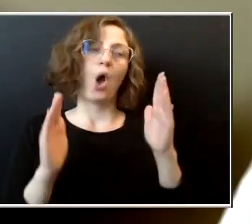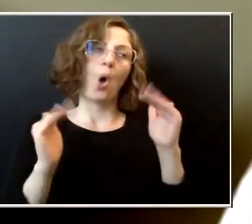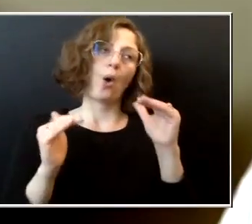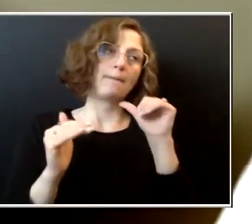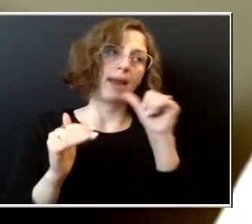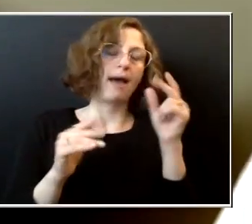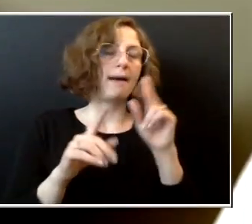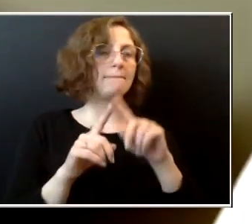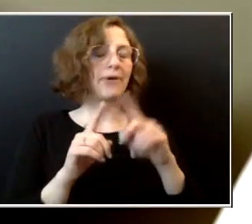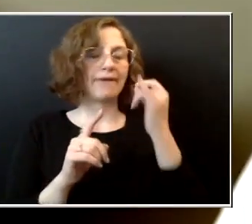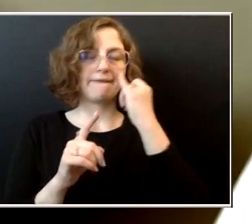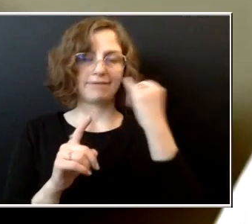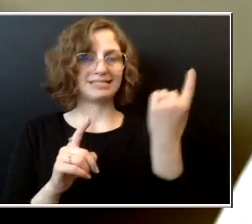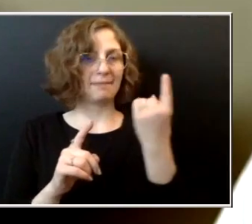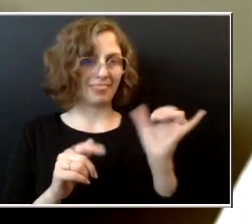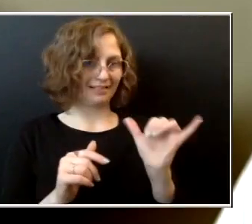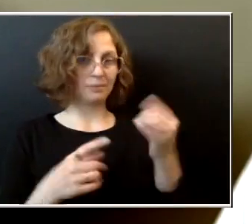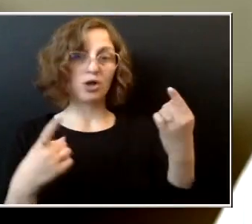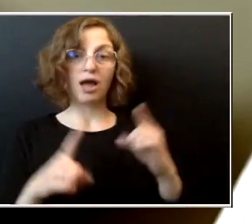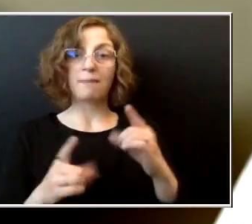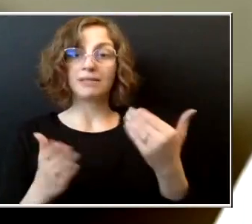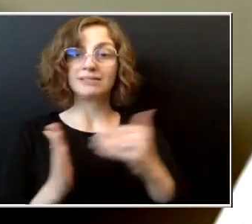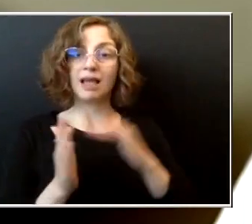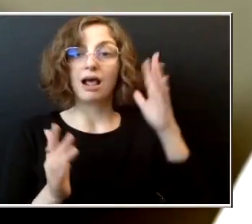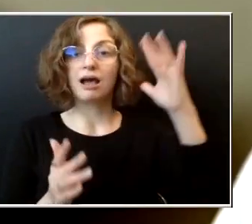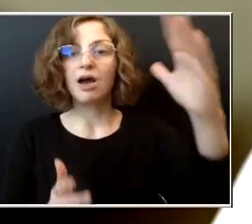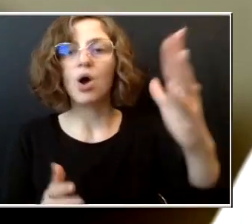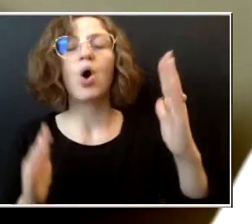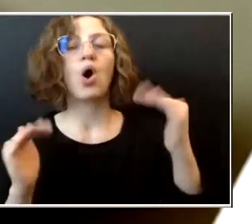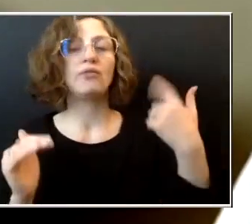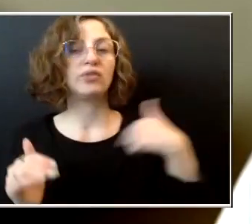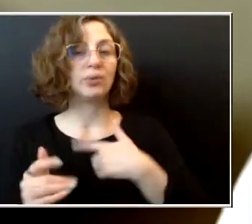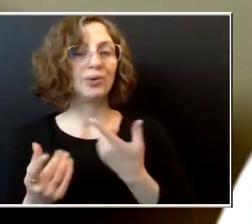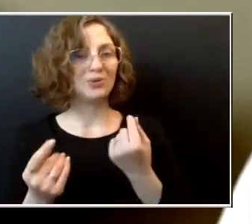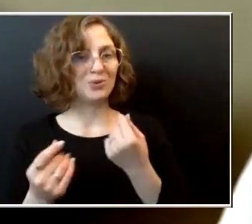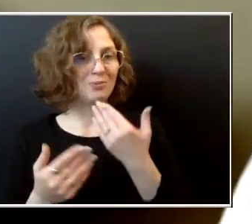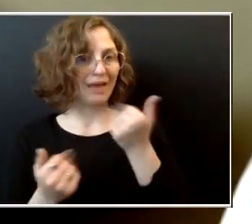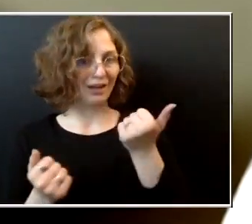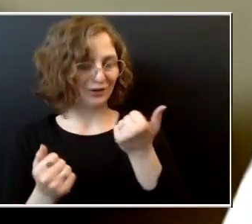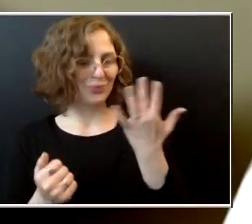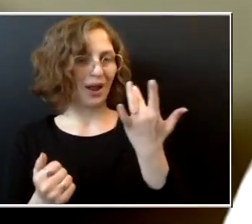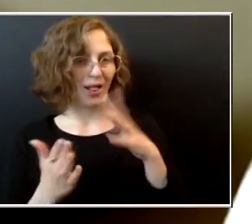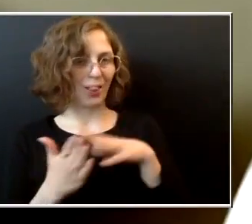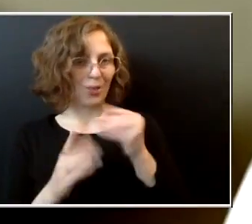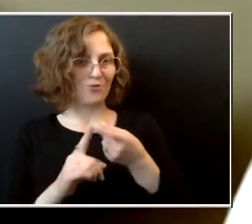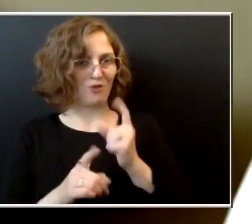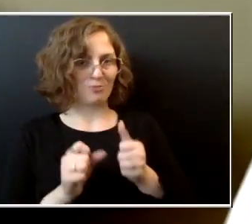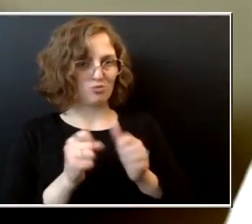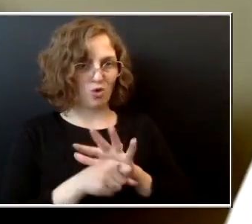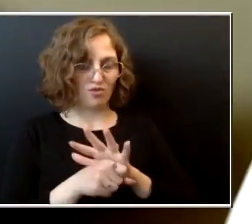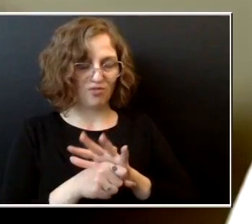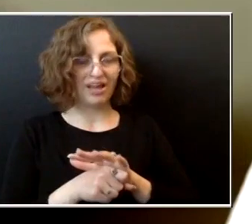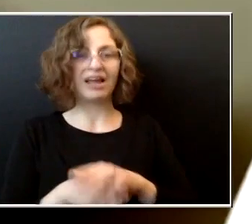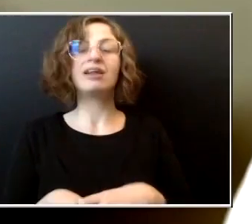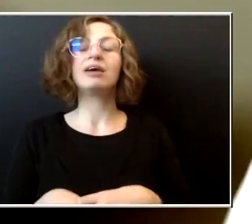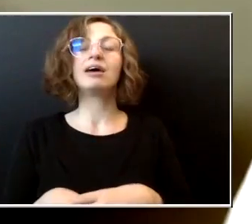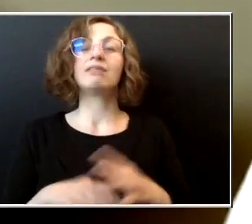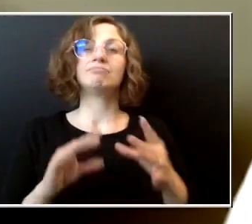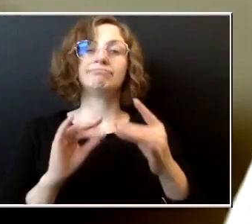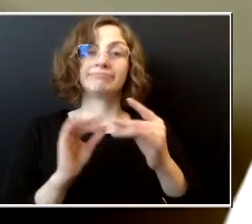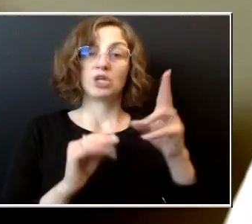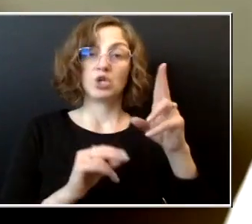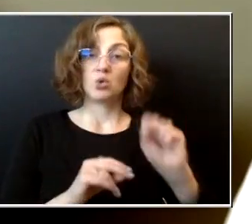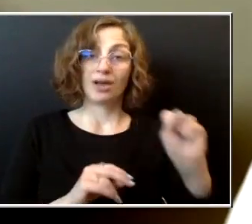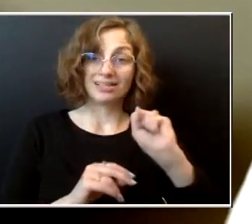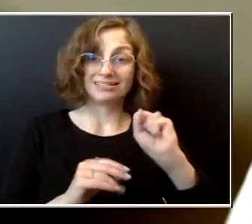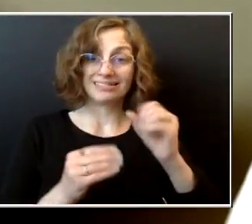I'd also like to bring up, a recent article published in The Lancet, if we're talking about the United States in general, unfortunately, when